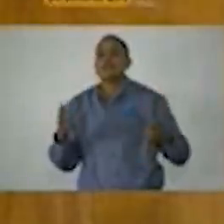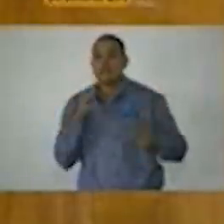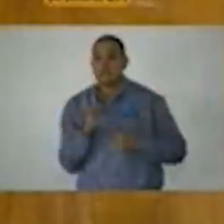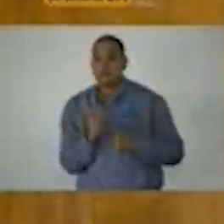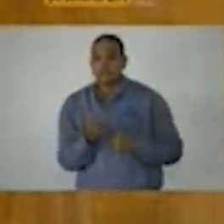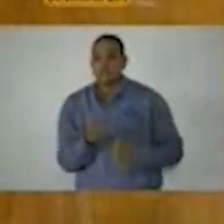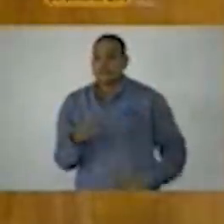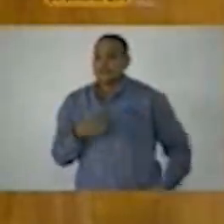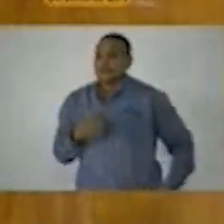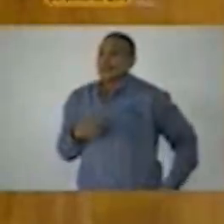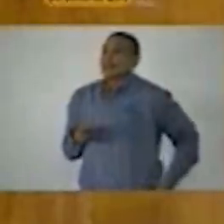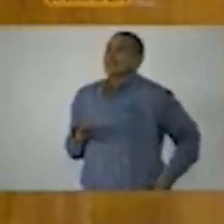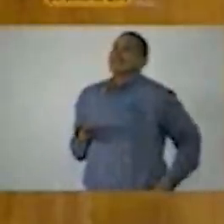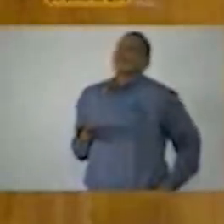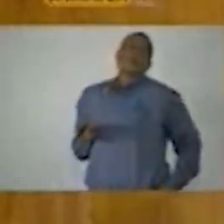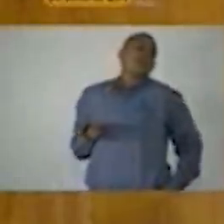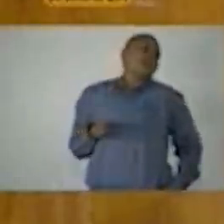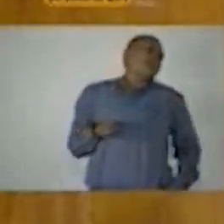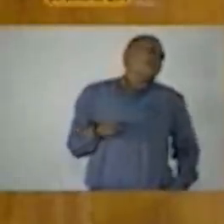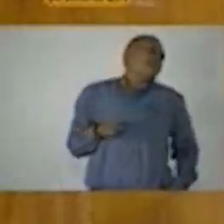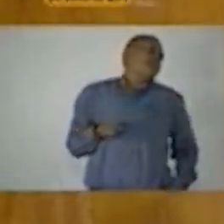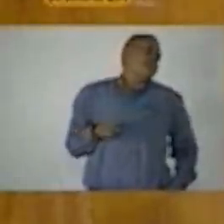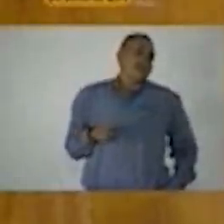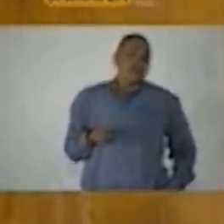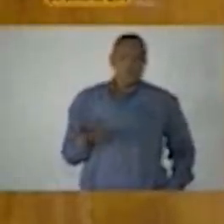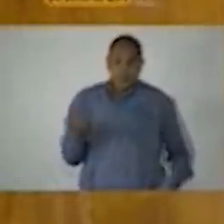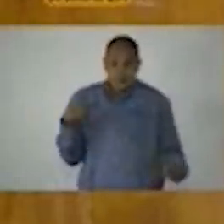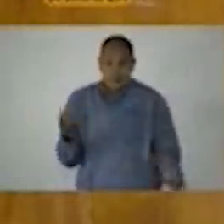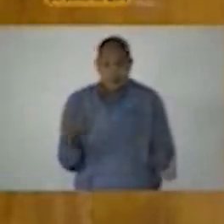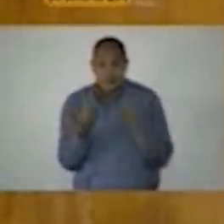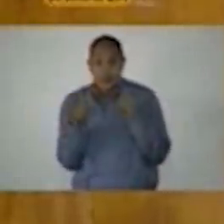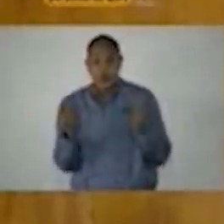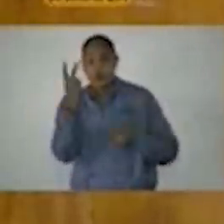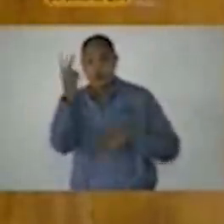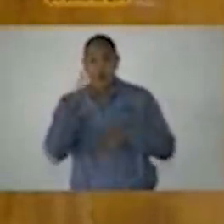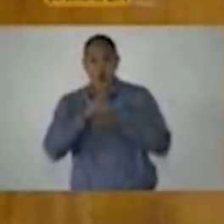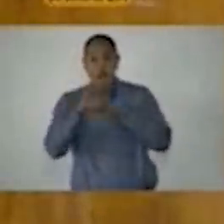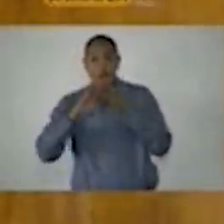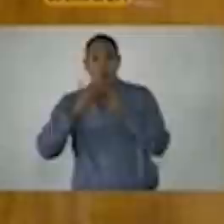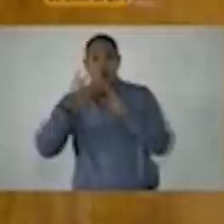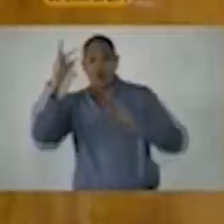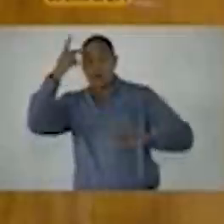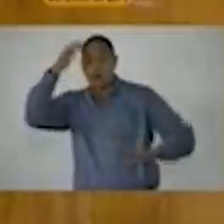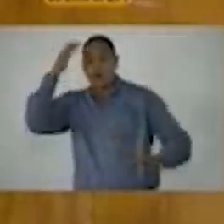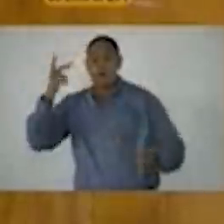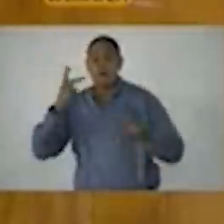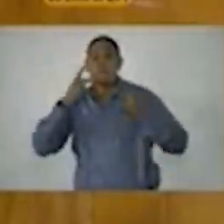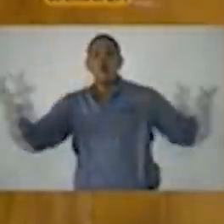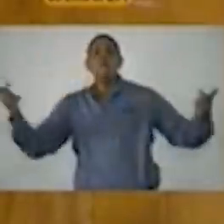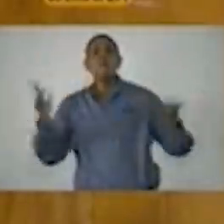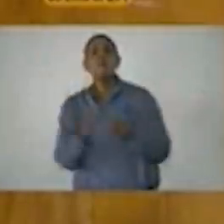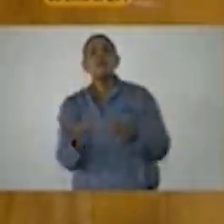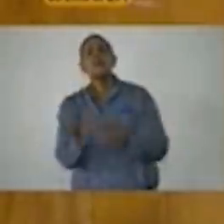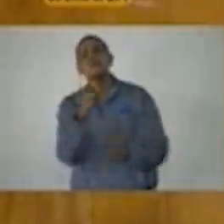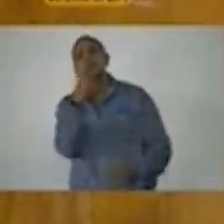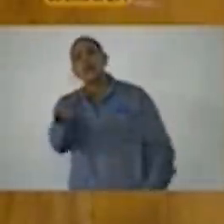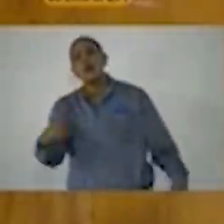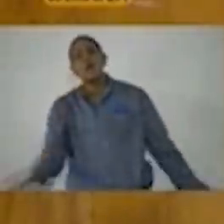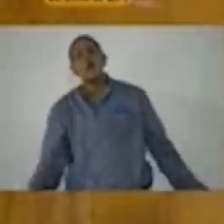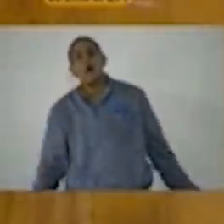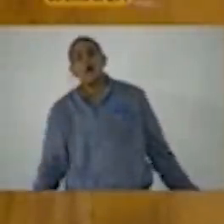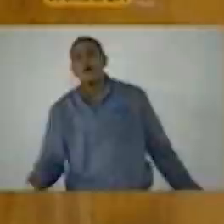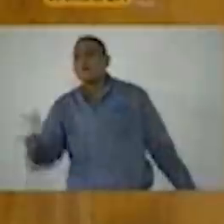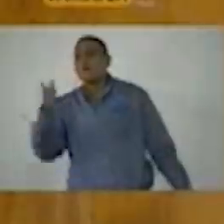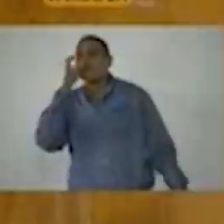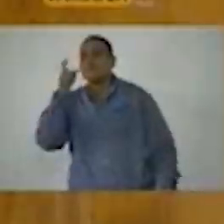situation. Since the announcement, two CARICOM prime ministers have publicly stated that at the